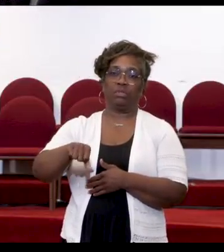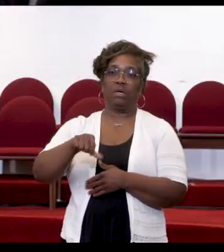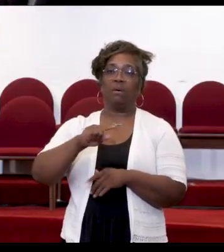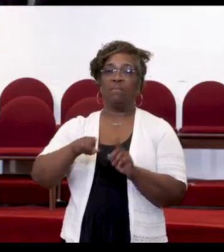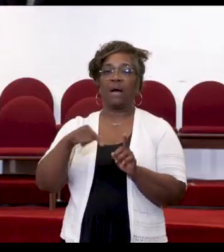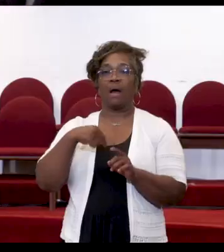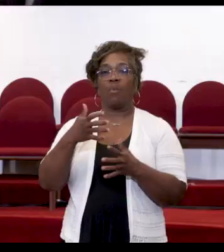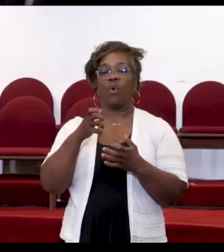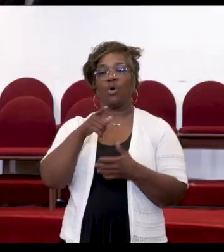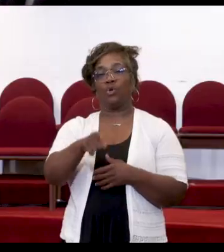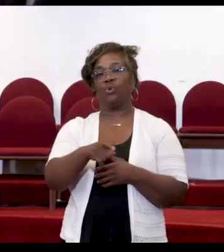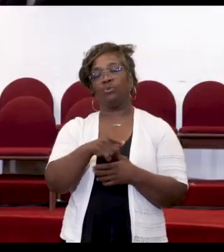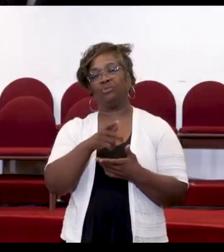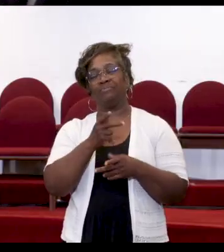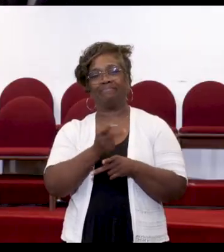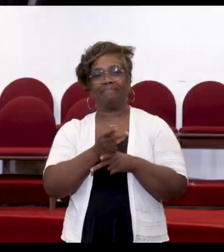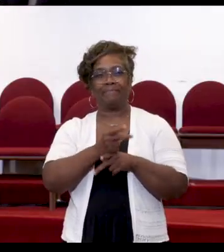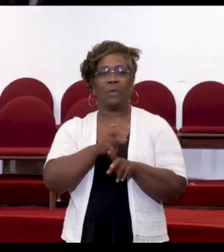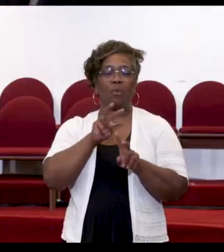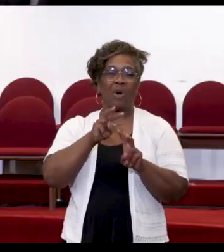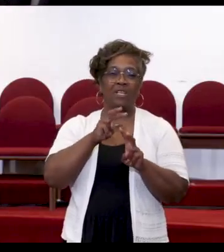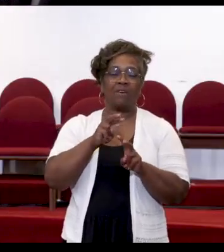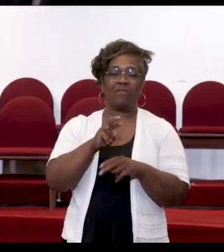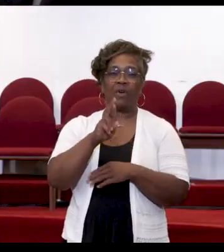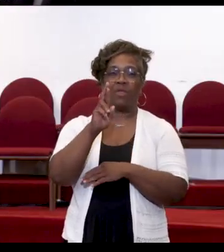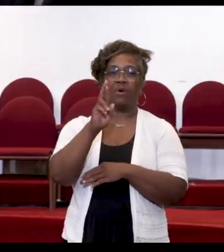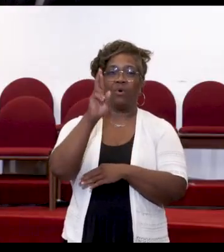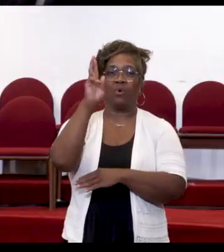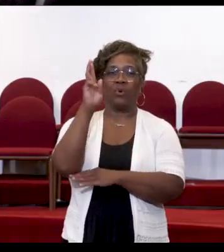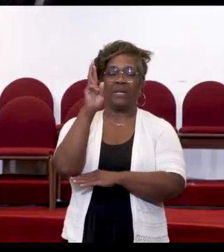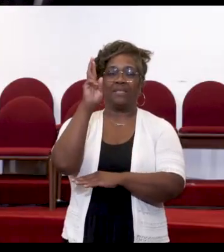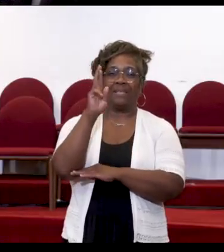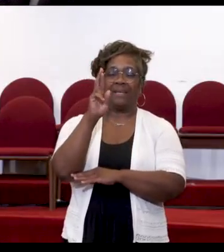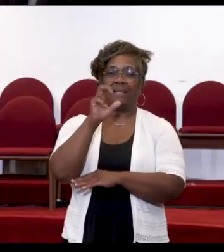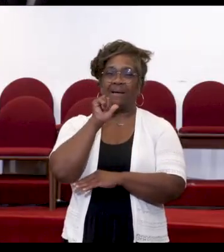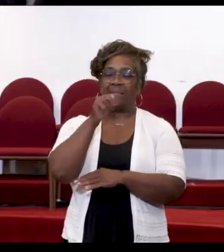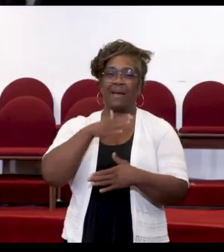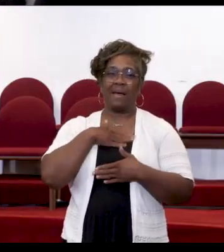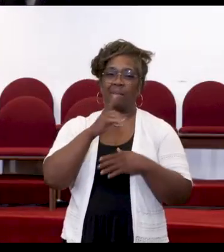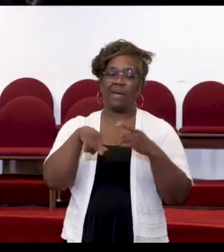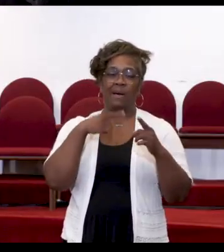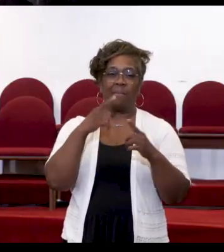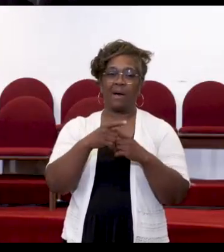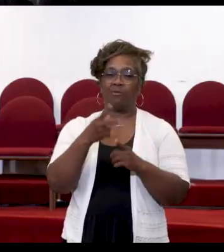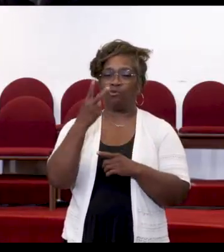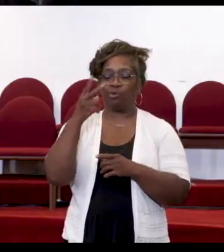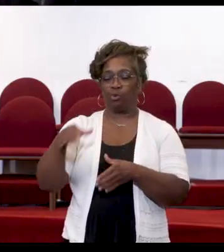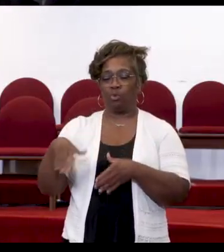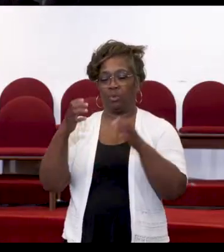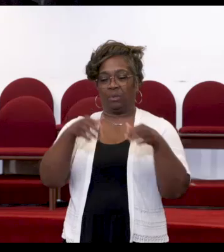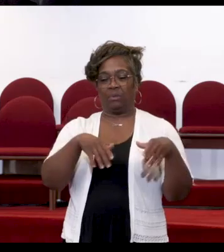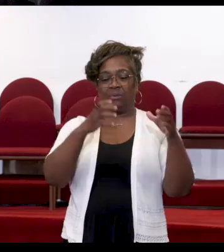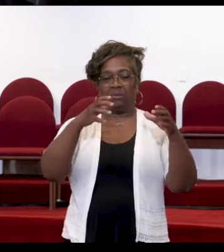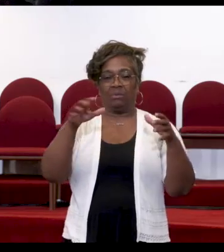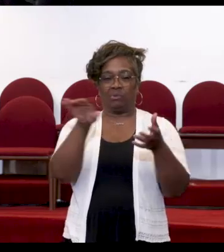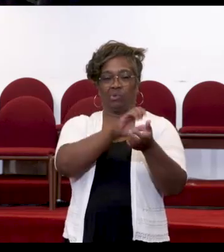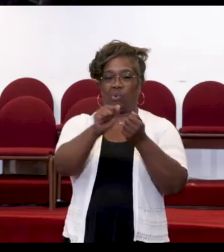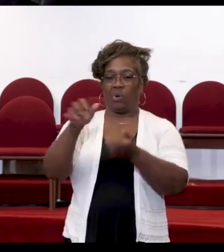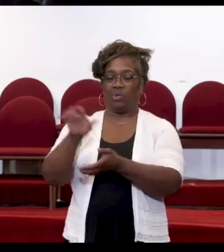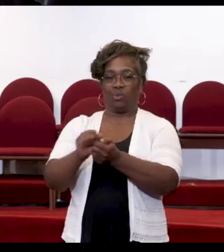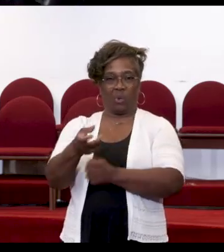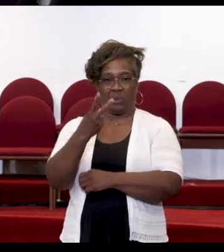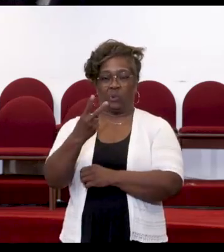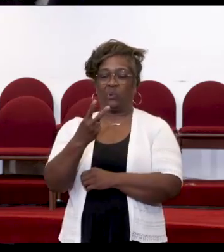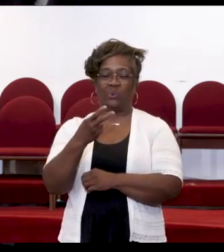you to look out for the Ren-Sin, because I'm not in favor of knocking down 2 of those little... Yeah, it's going to be 2 or 5, so I vote for 2. So